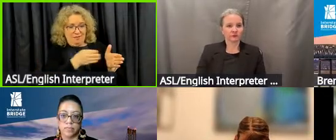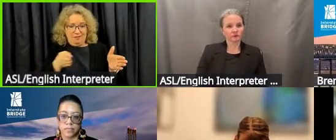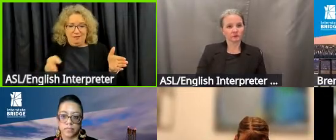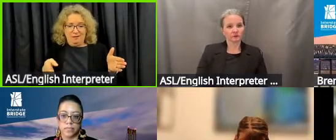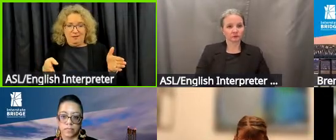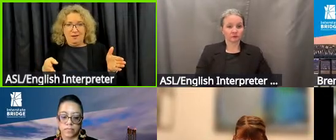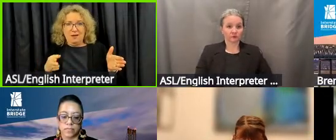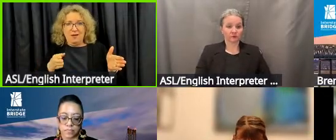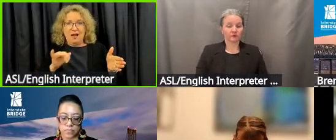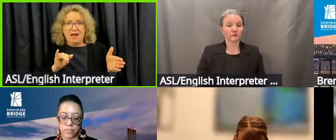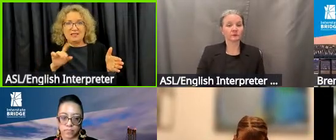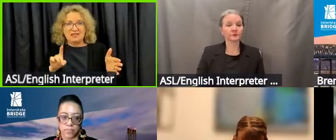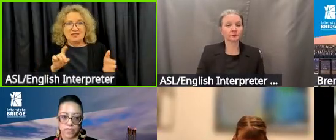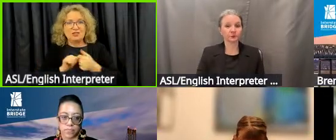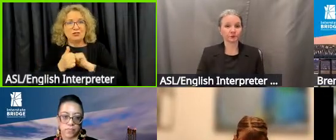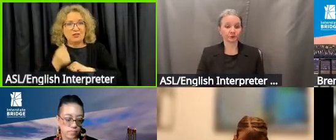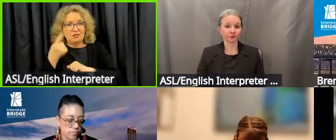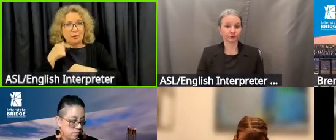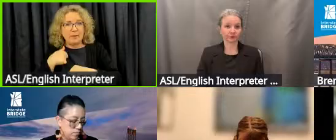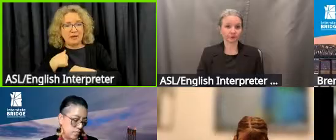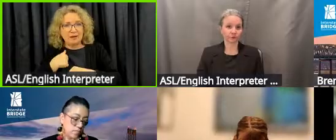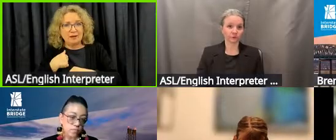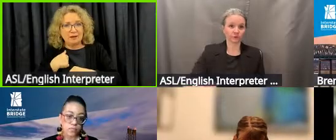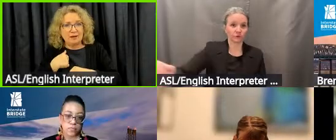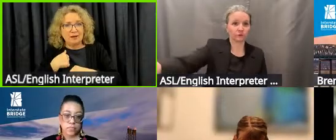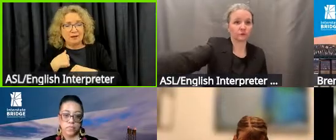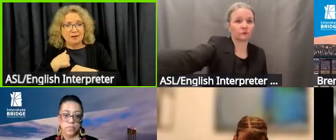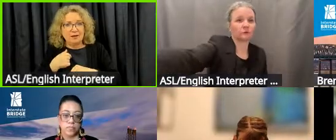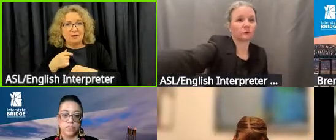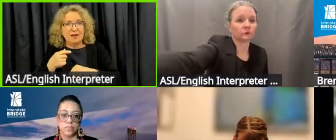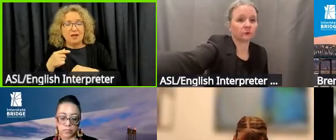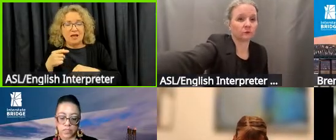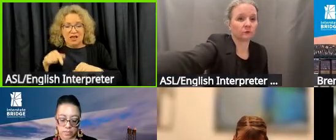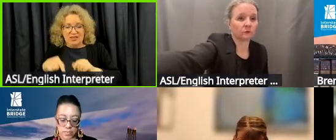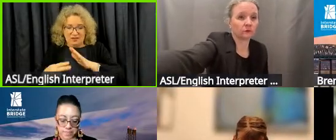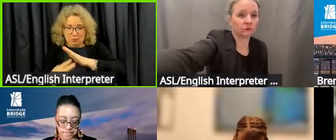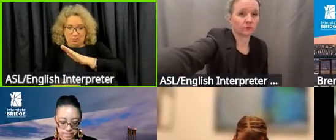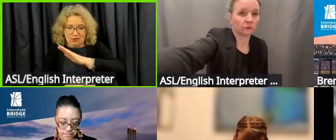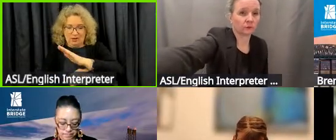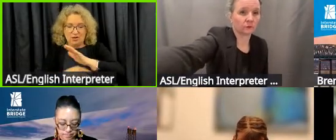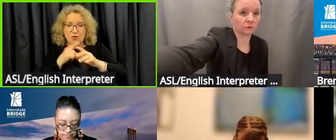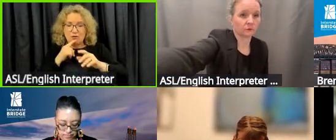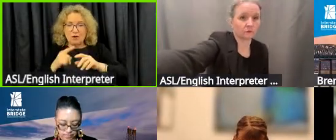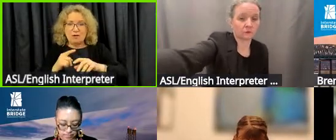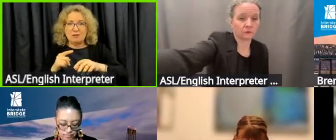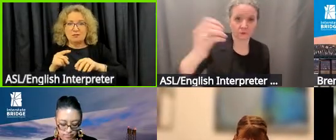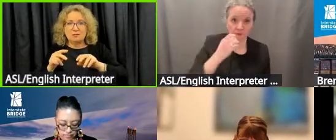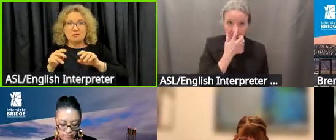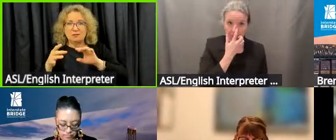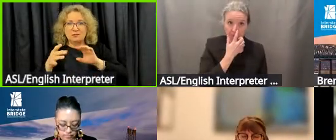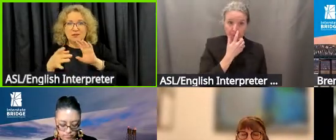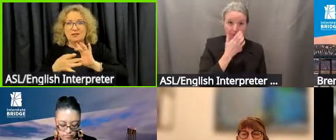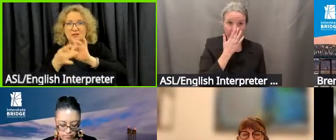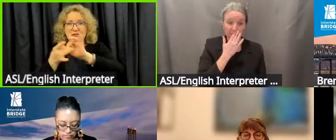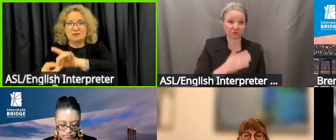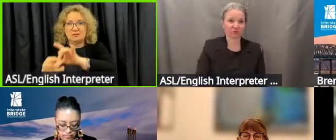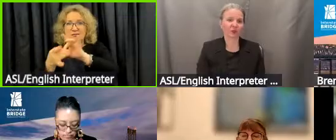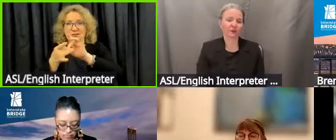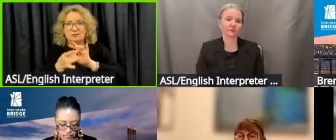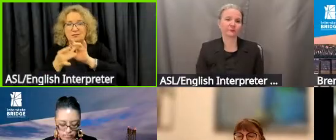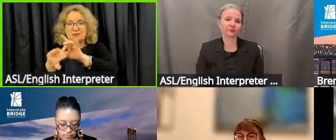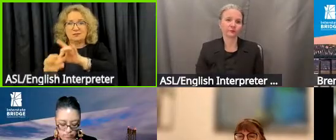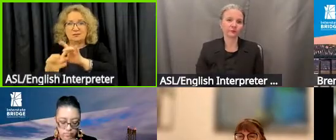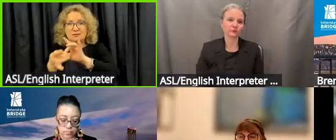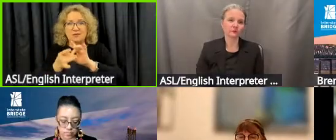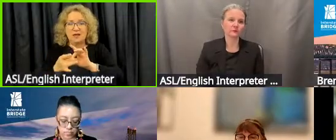that is what this bridge is about as well, is shifting how we think of